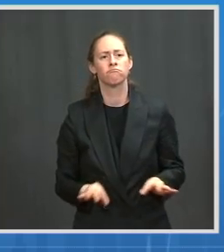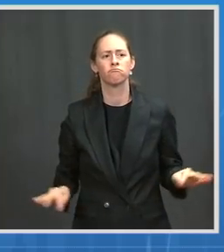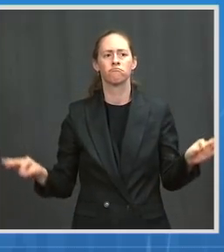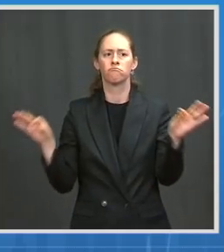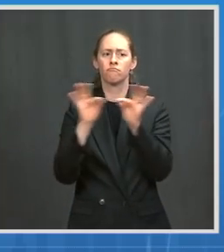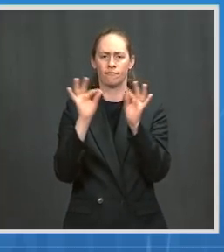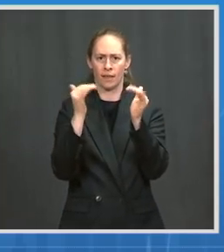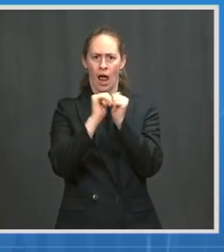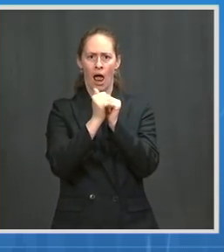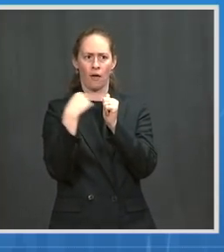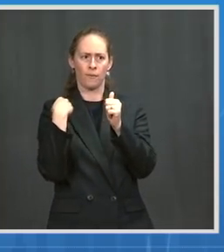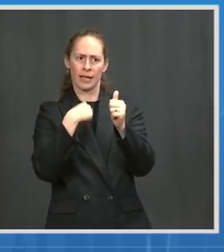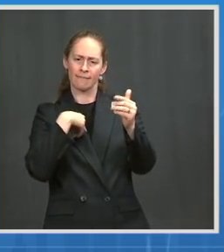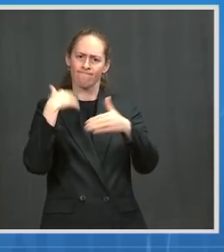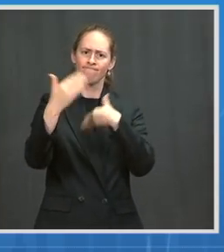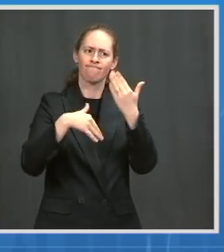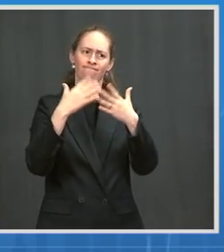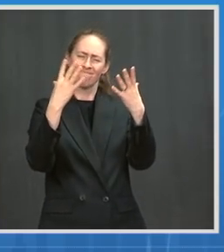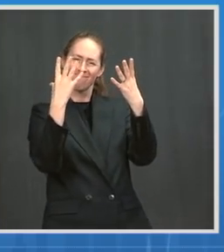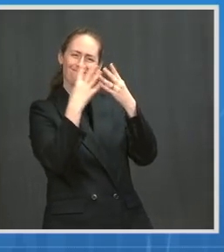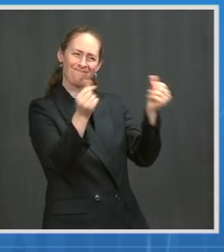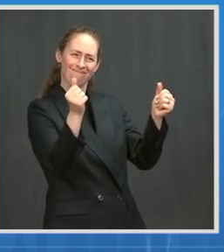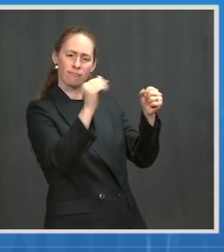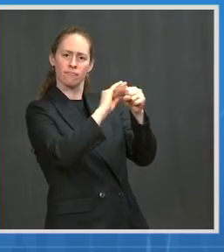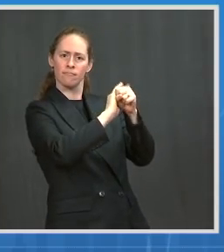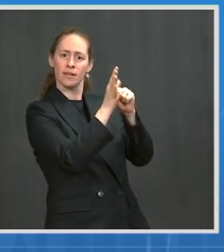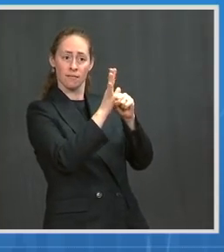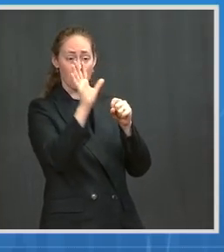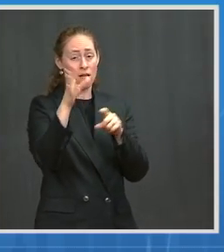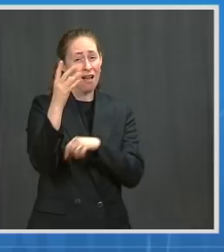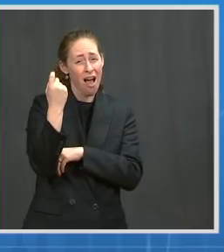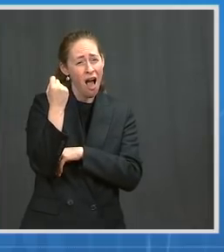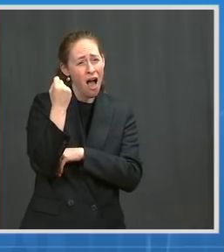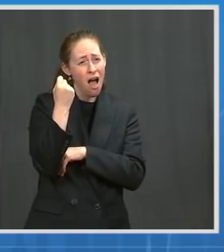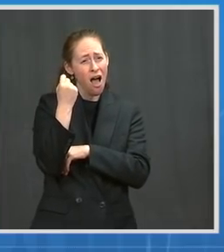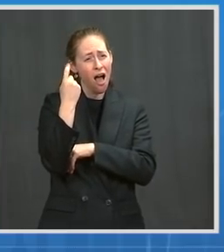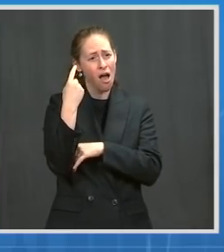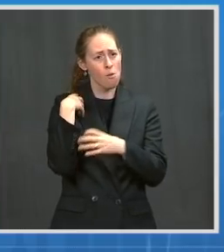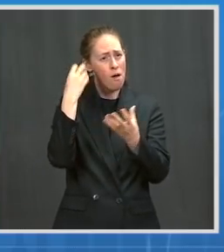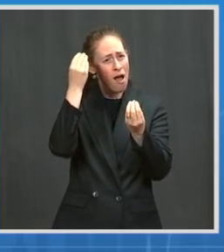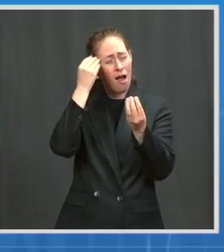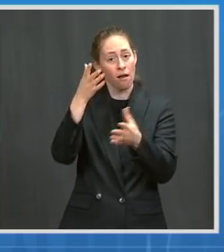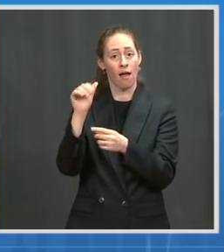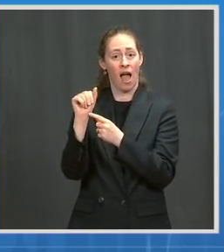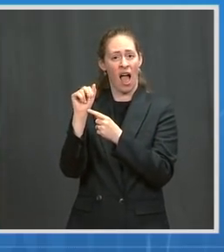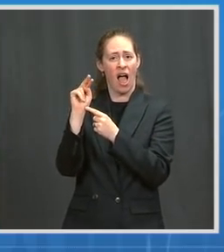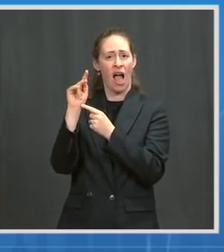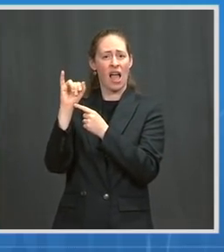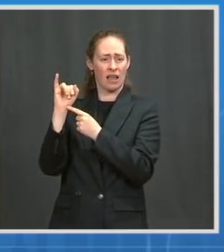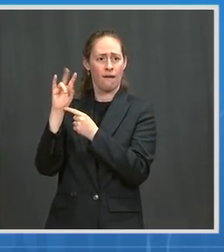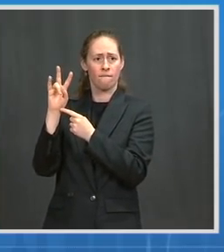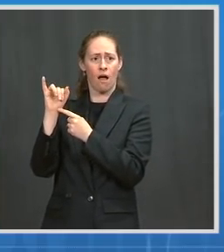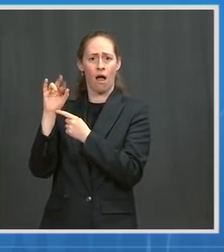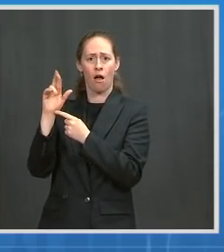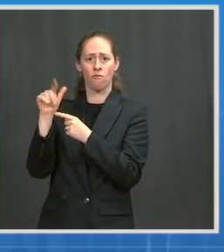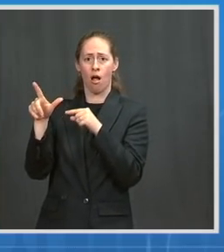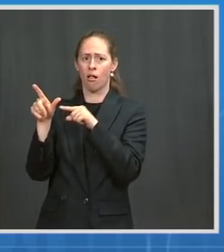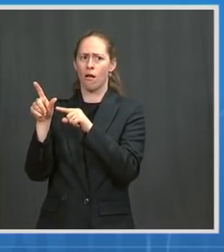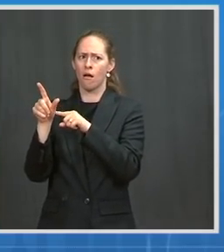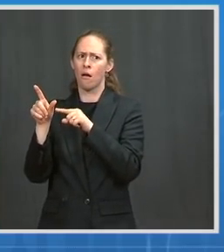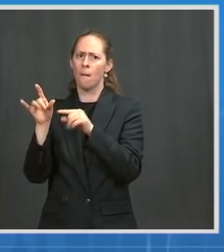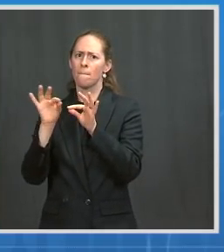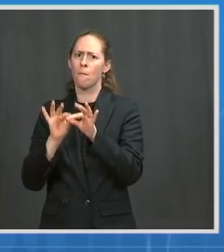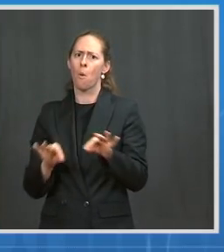against COVID-19. However, antivirals can and are an important complement to